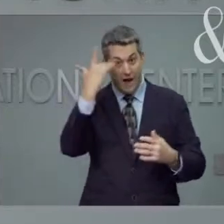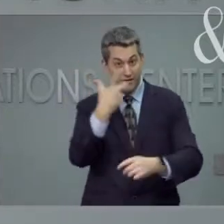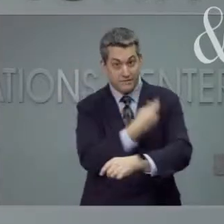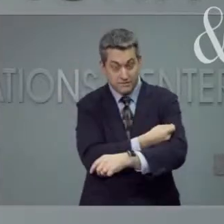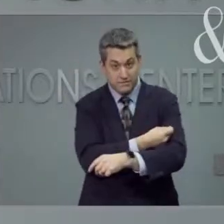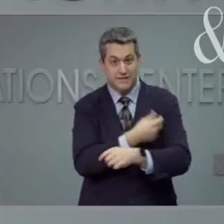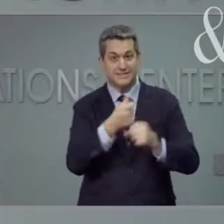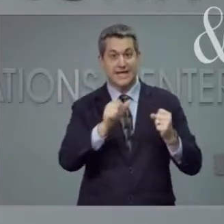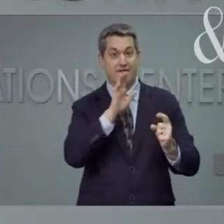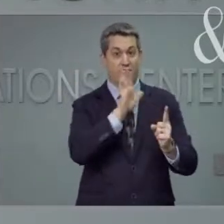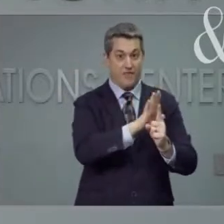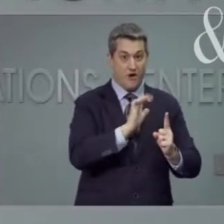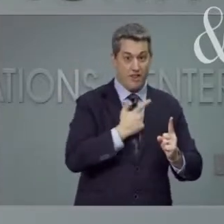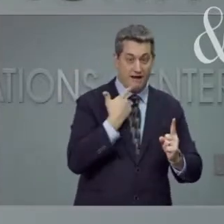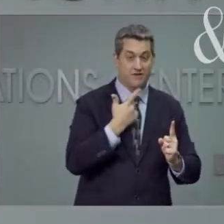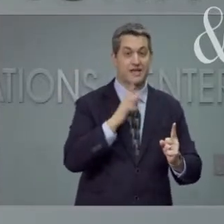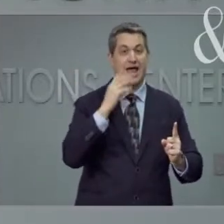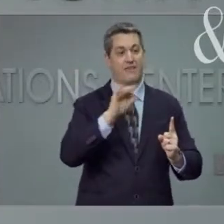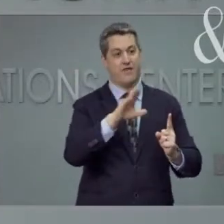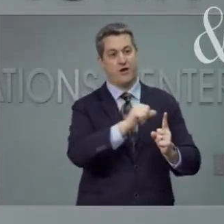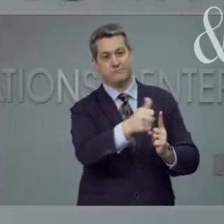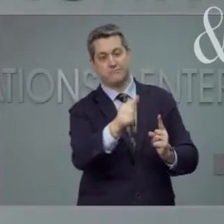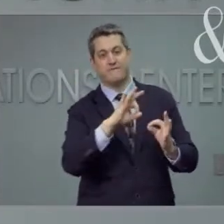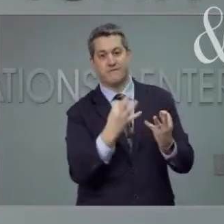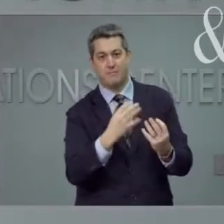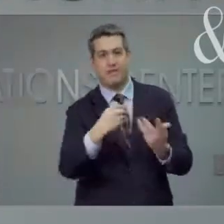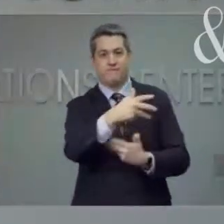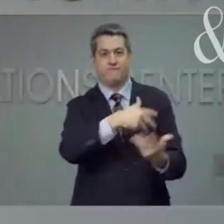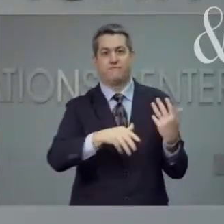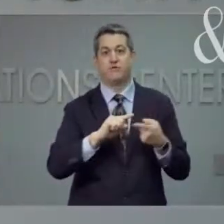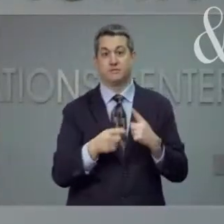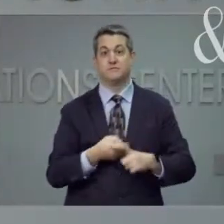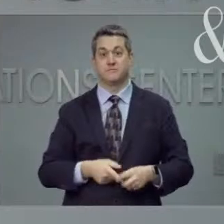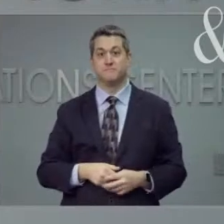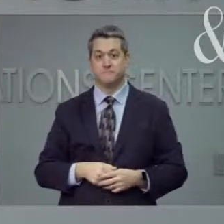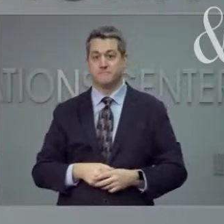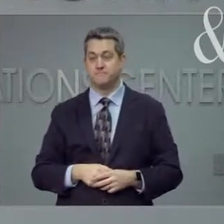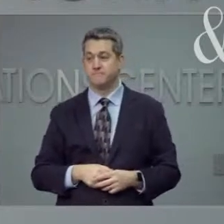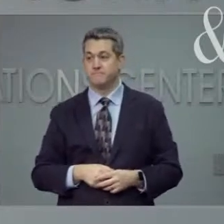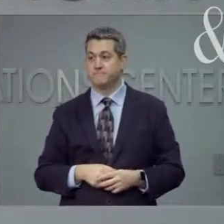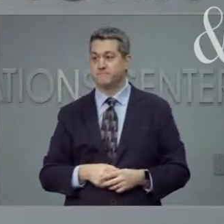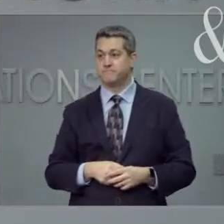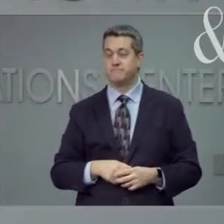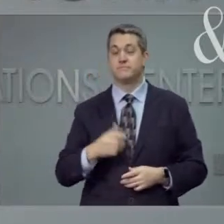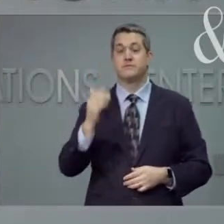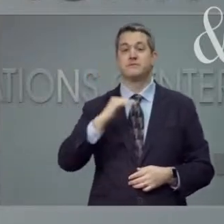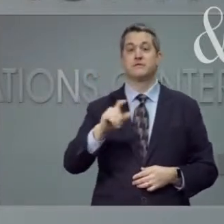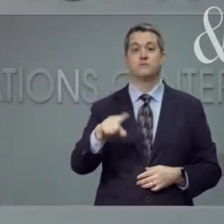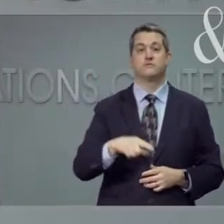of their family, and people that they're around. Next question, please.